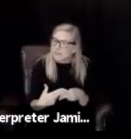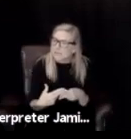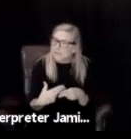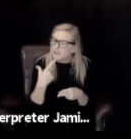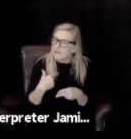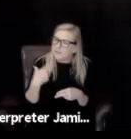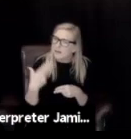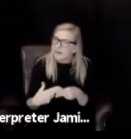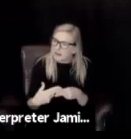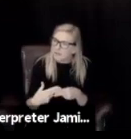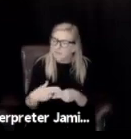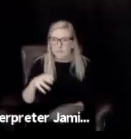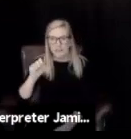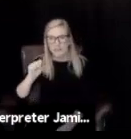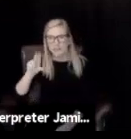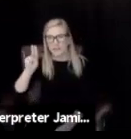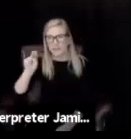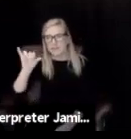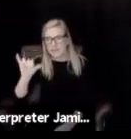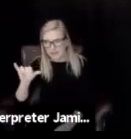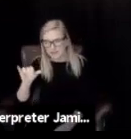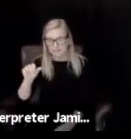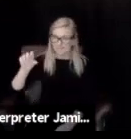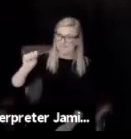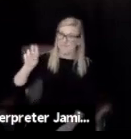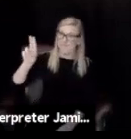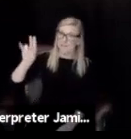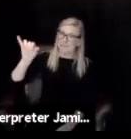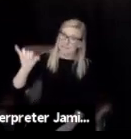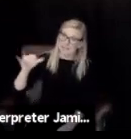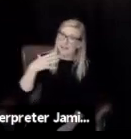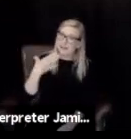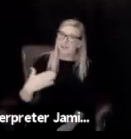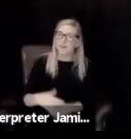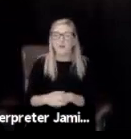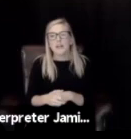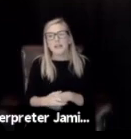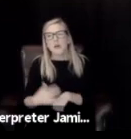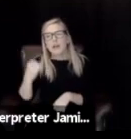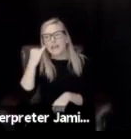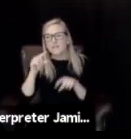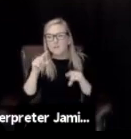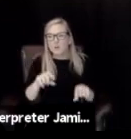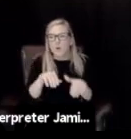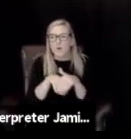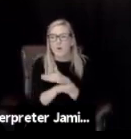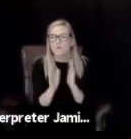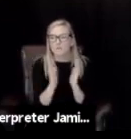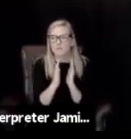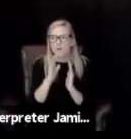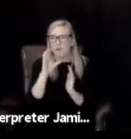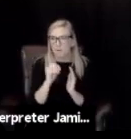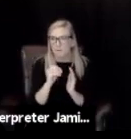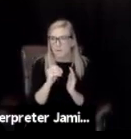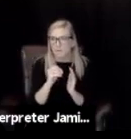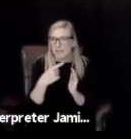Shelby. Sunny. Sunny. So, if you go to a small company, many small companies don't have an